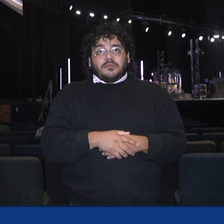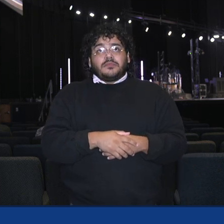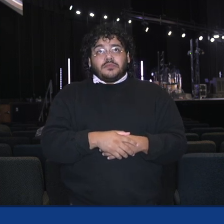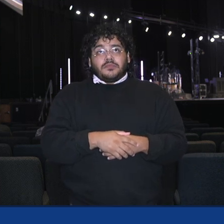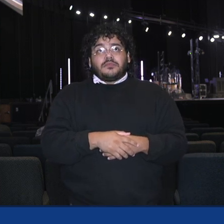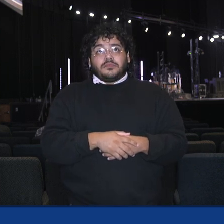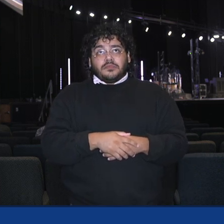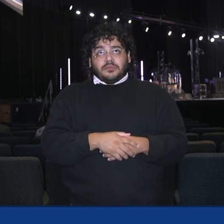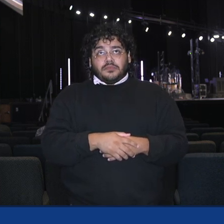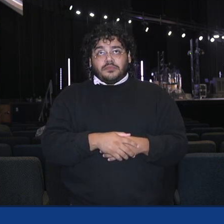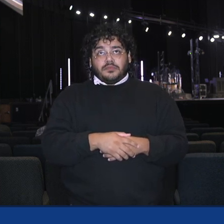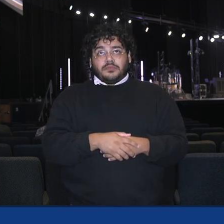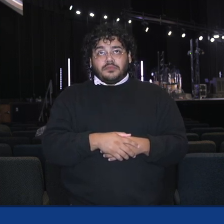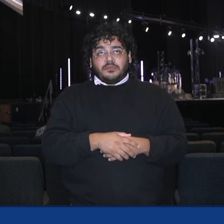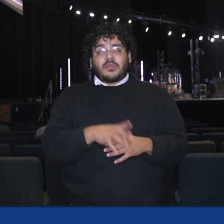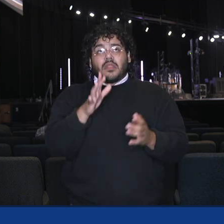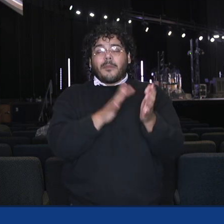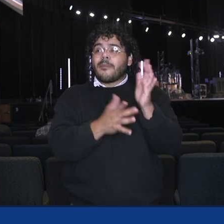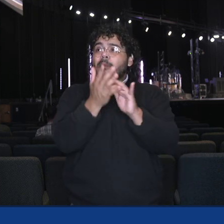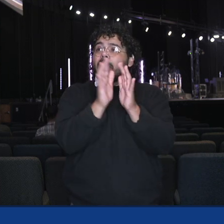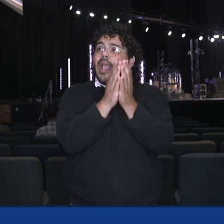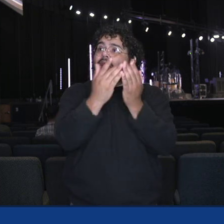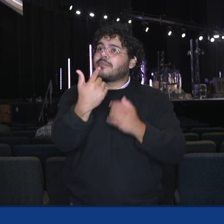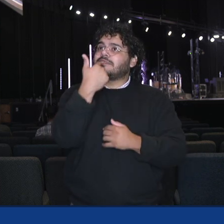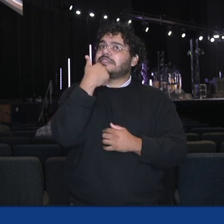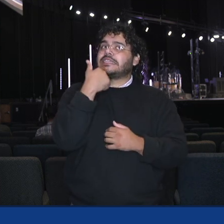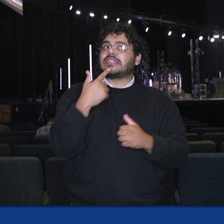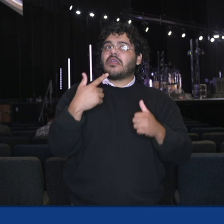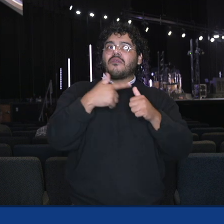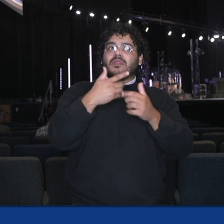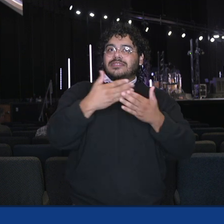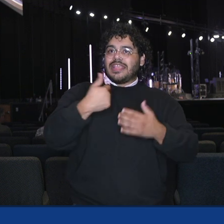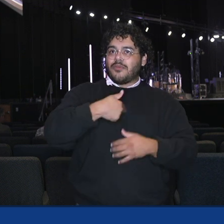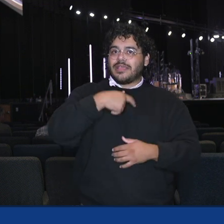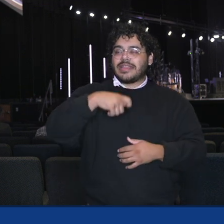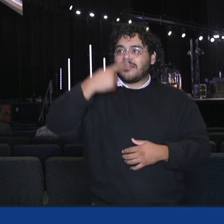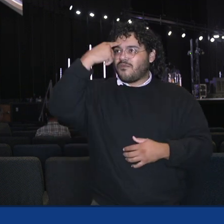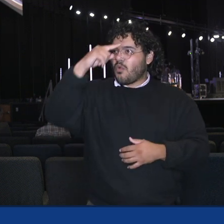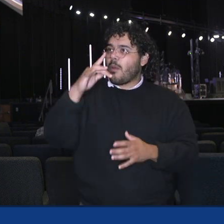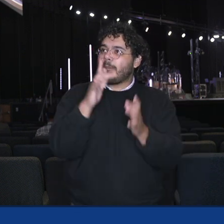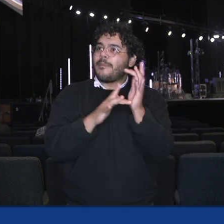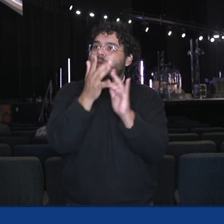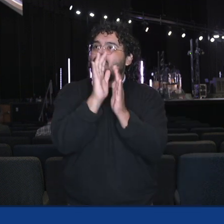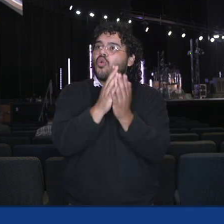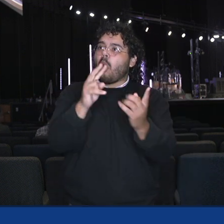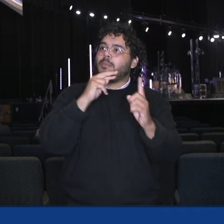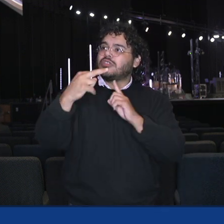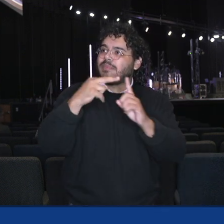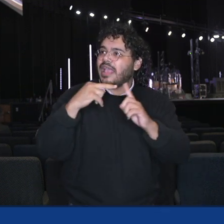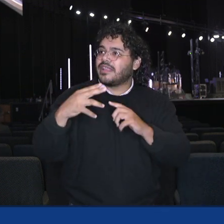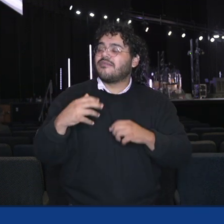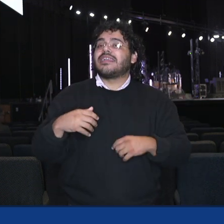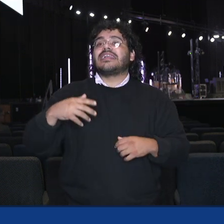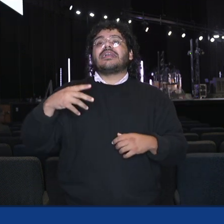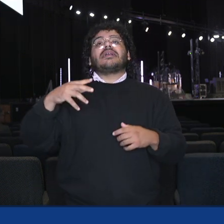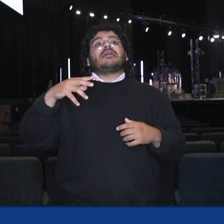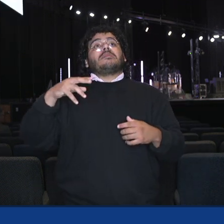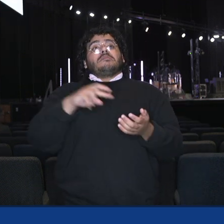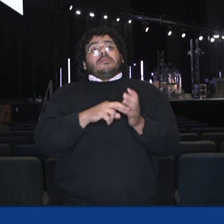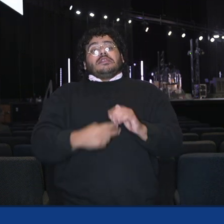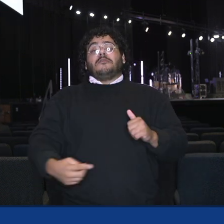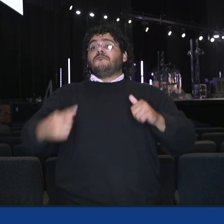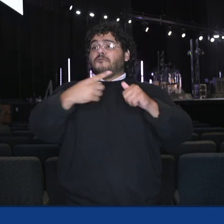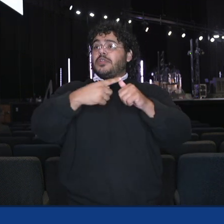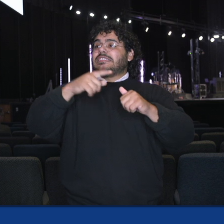thing that we need to remember to have a biblical worldview in this conversation is that every human being is made in the image of